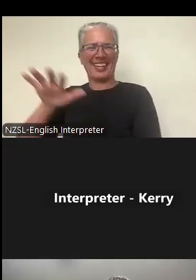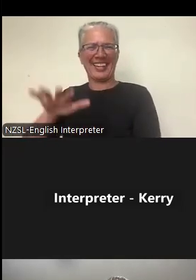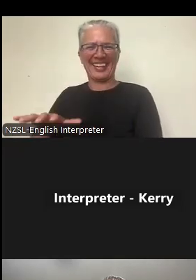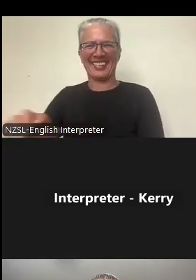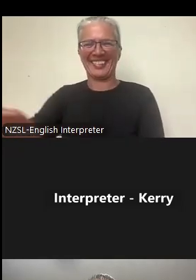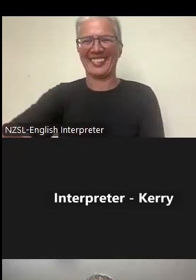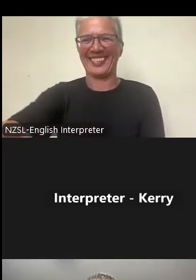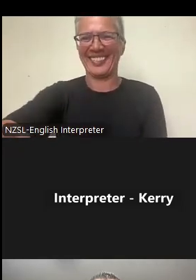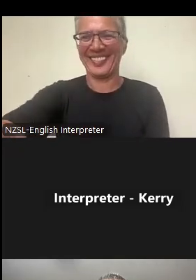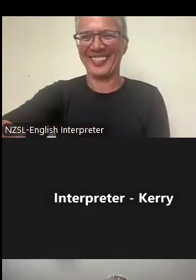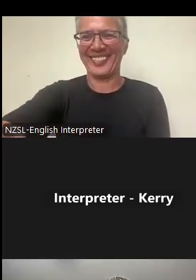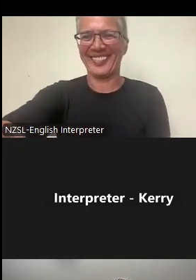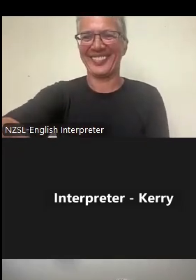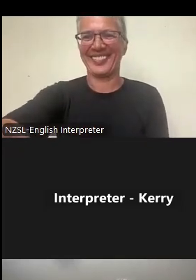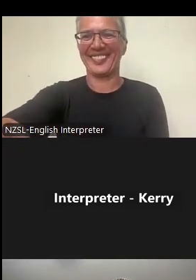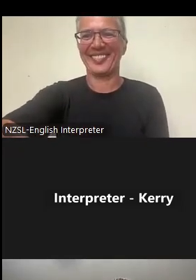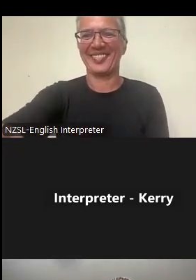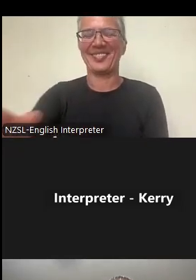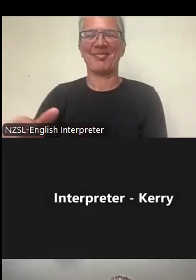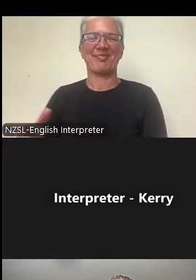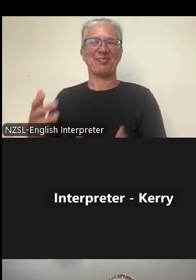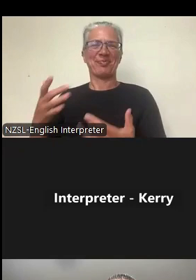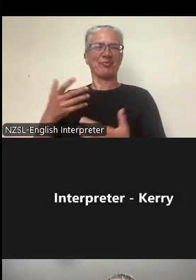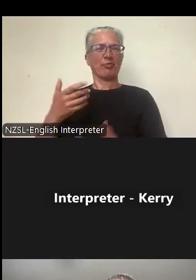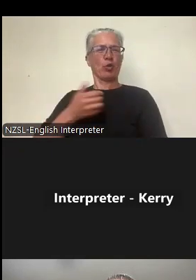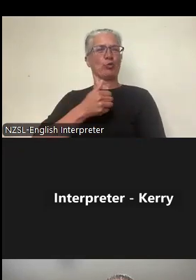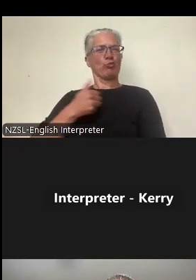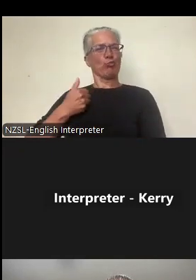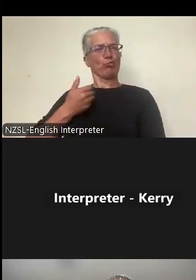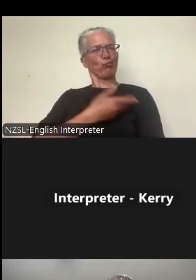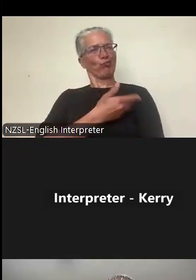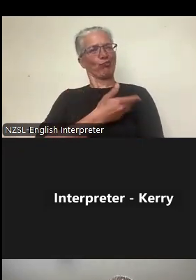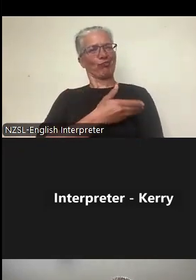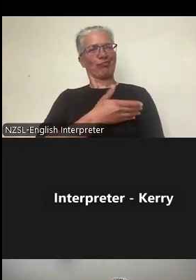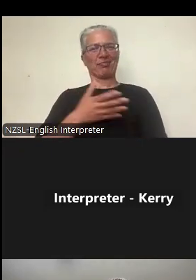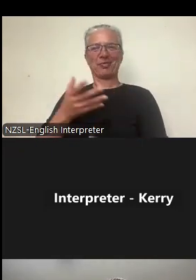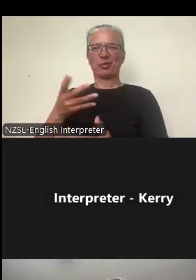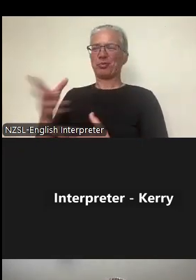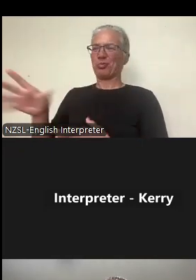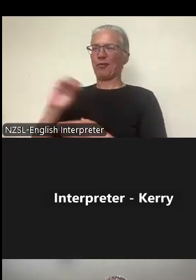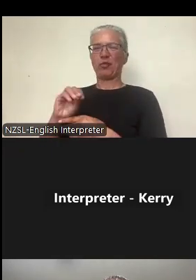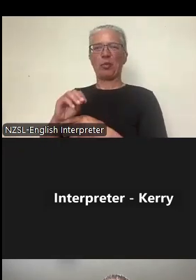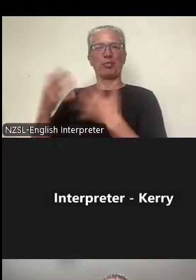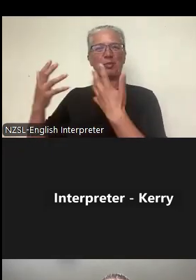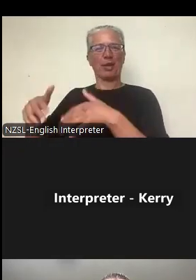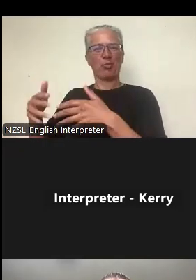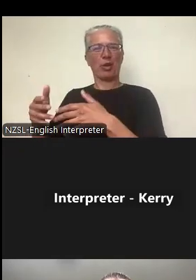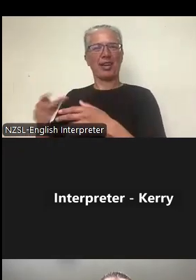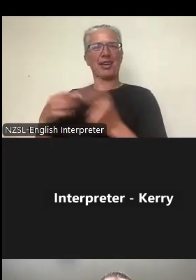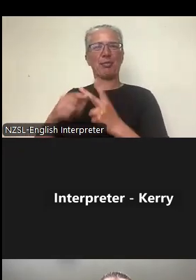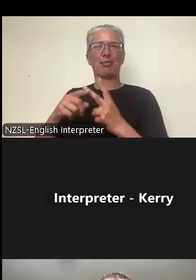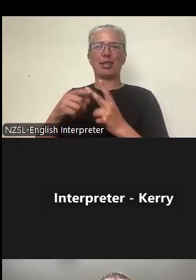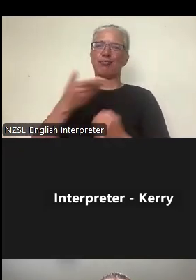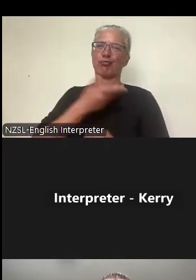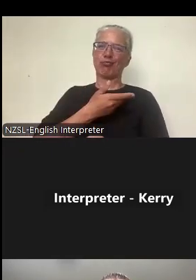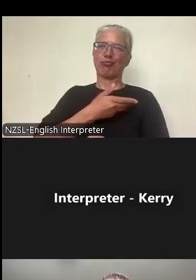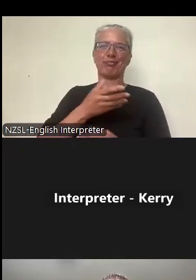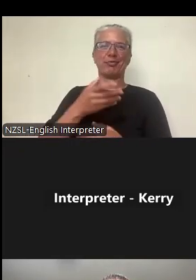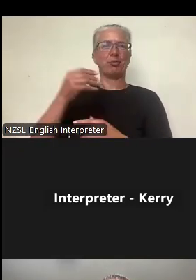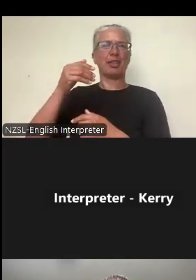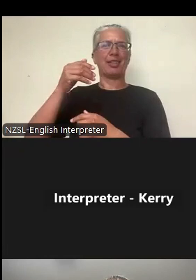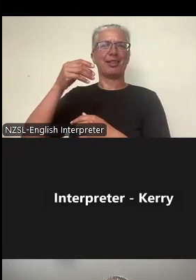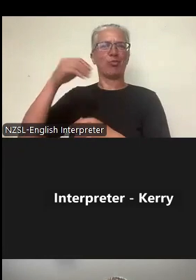pointed out in a very big arrow there, very proud Cantabrian, and of course a very proud principal, one of